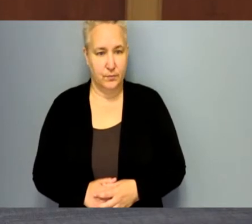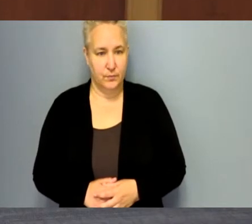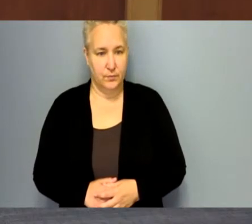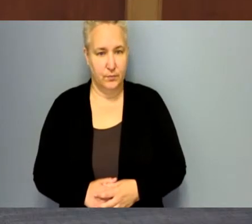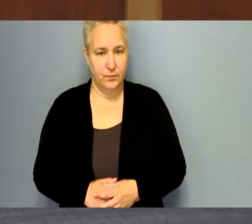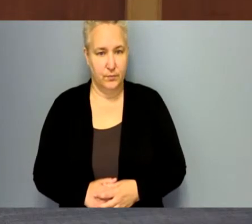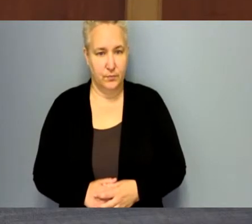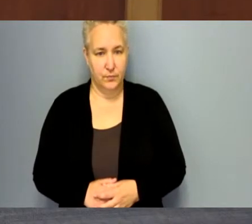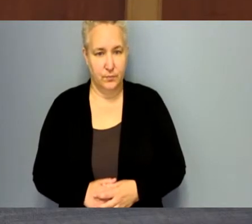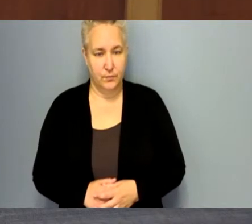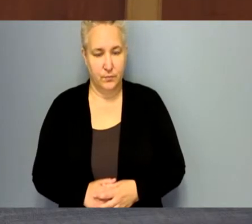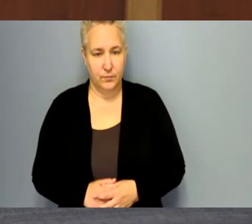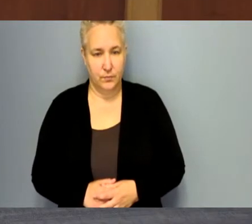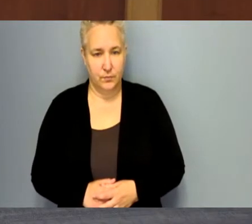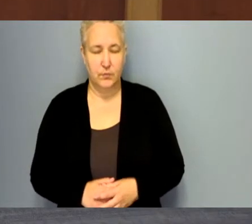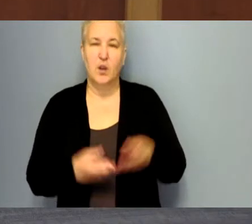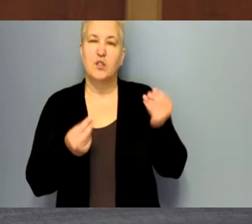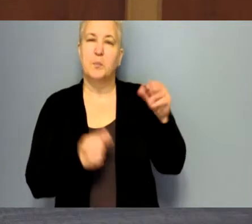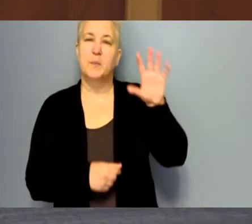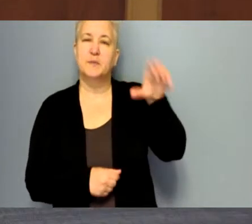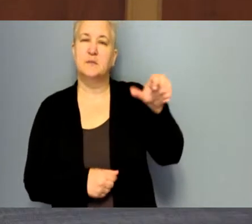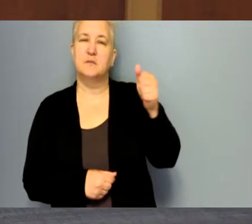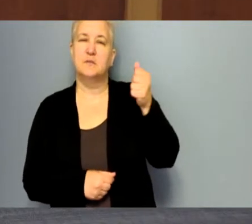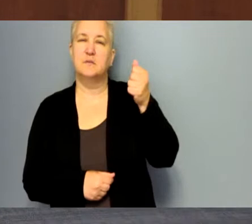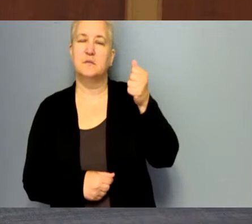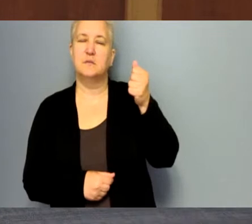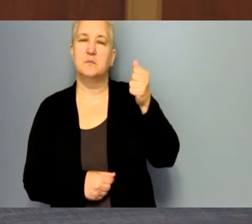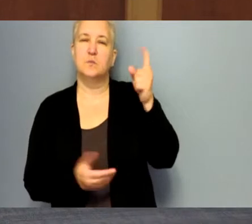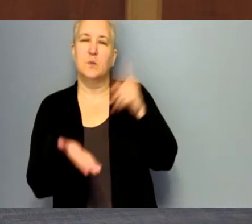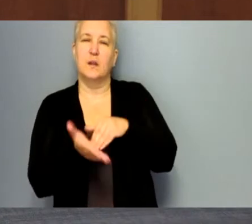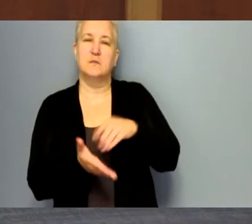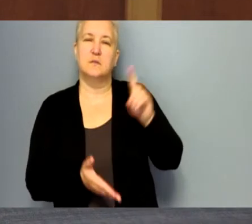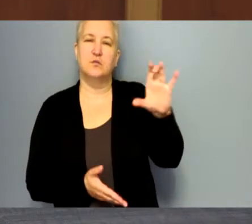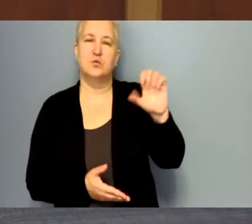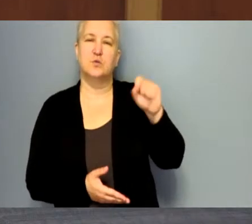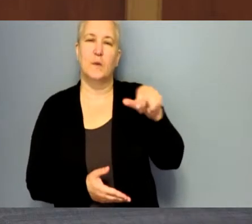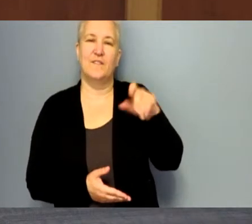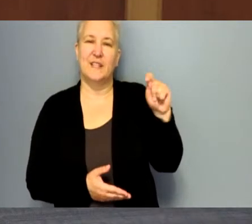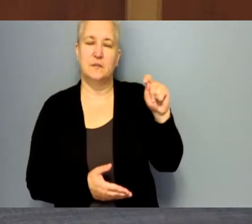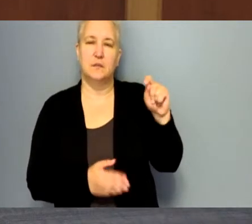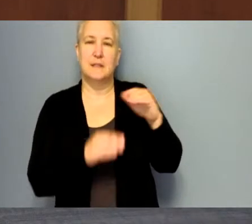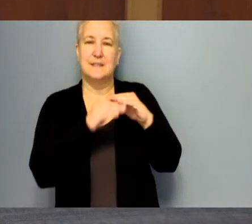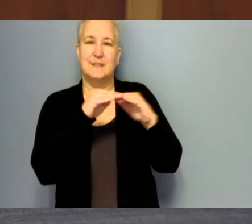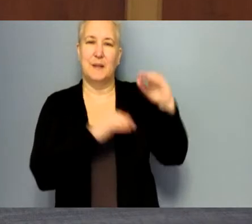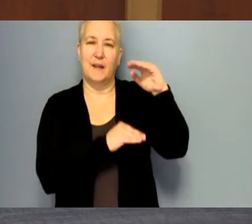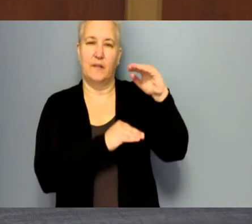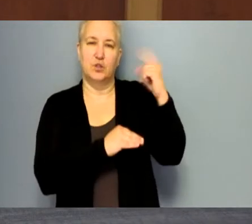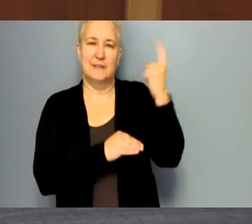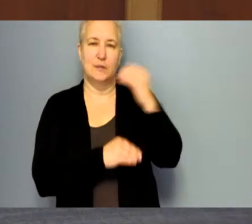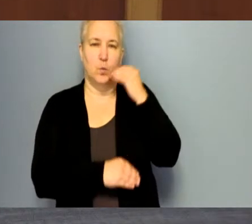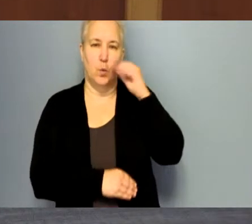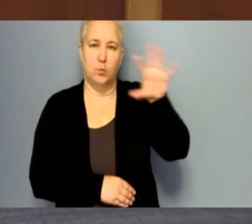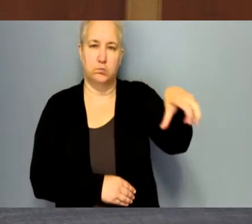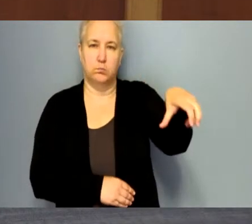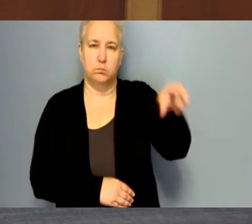The property's about 1,800 square feet. Okay. It's a split level, single home. Okay. All right.